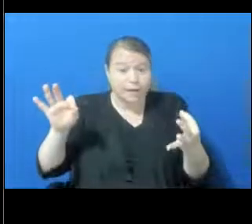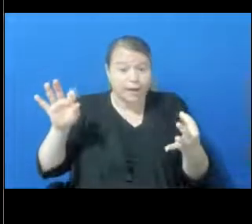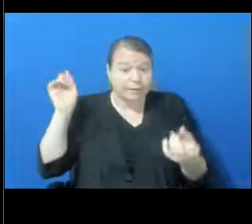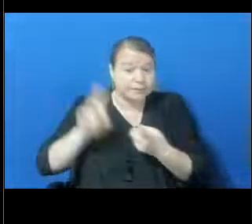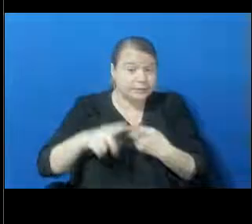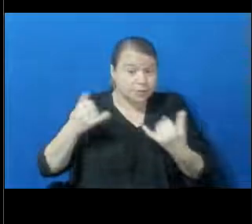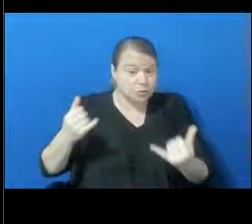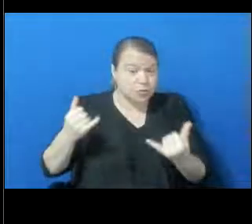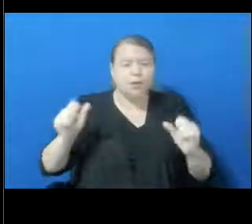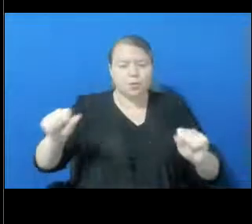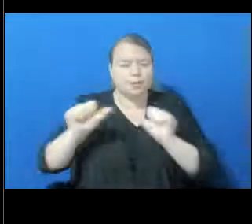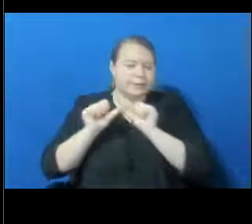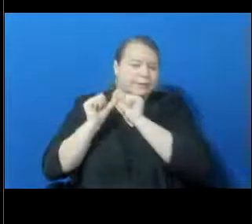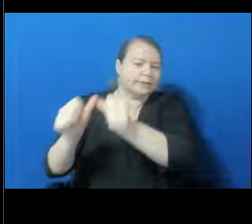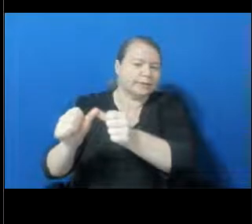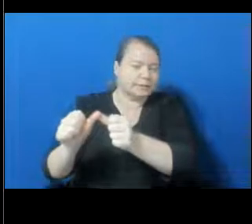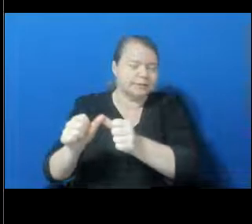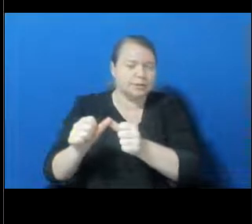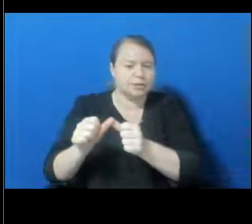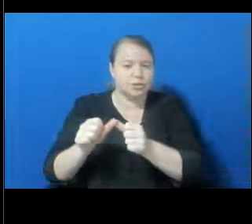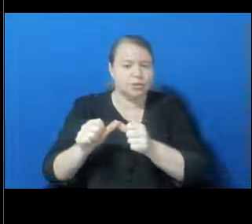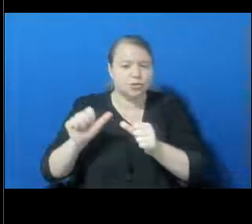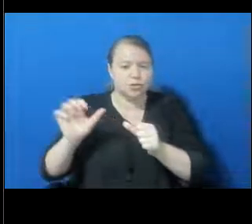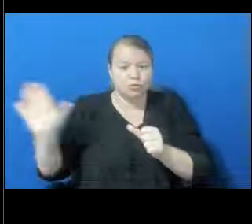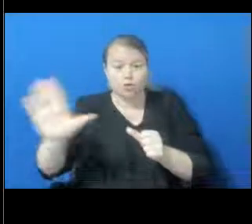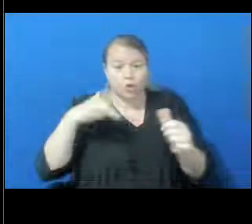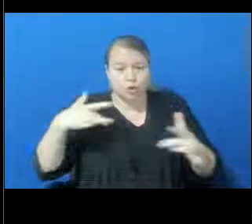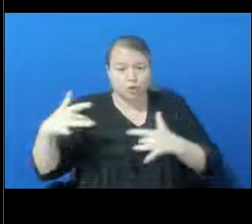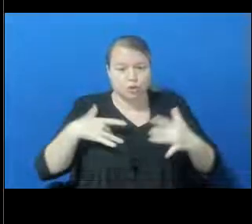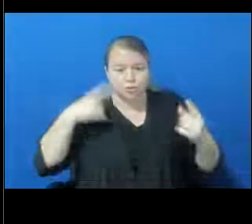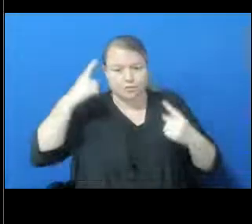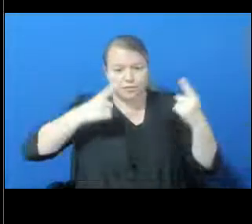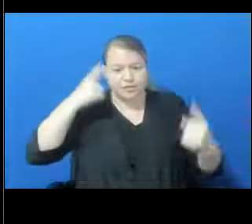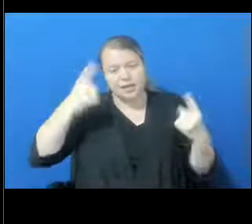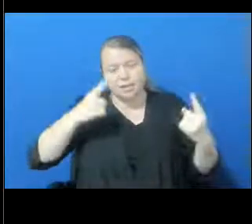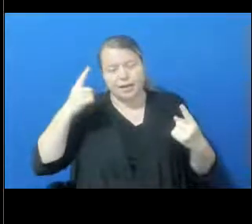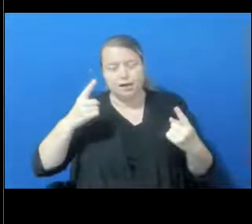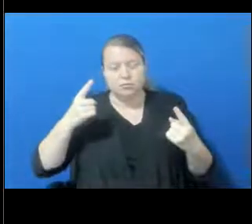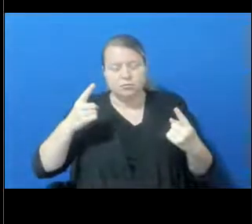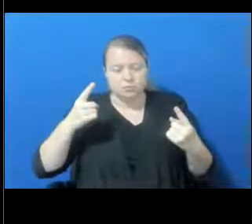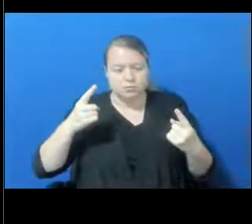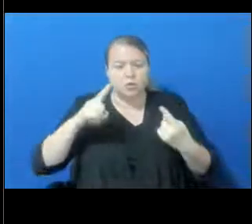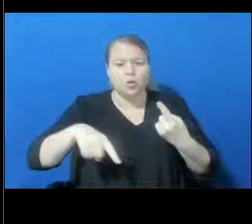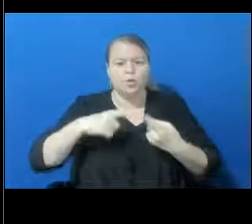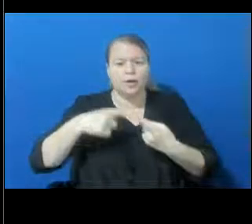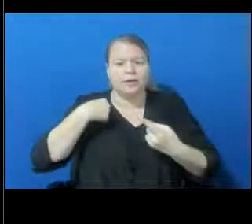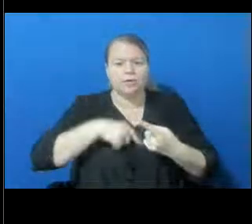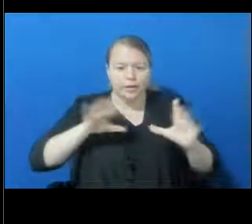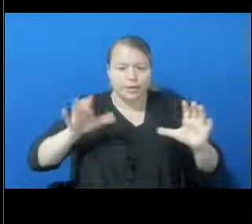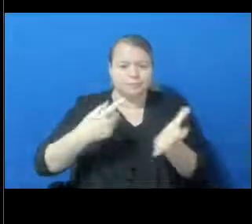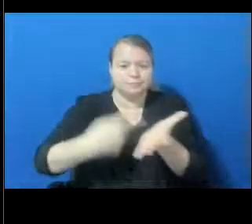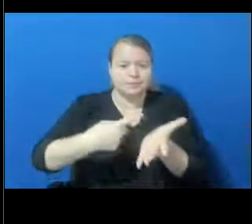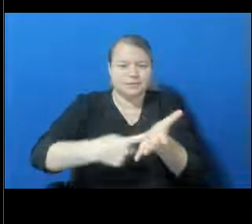can continue to take those concerns into consideration as we go into the final design stage.